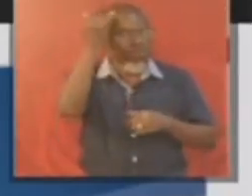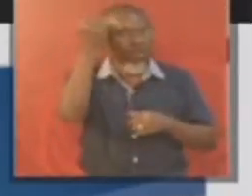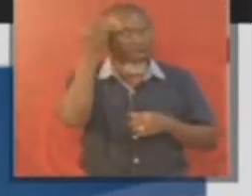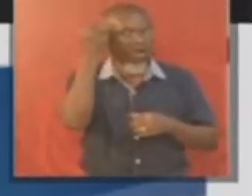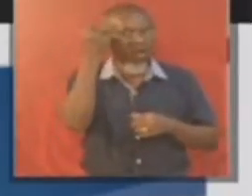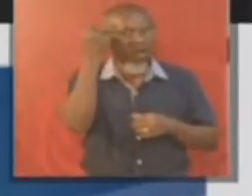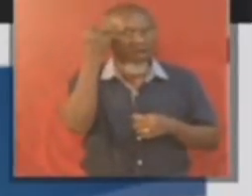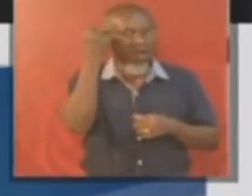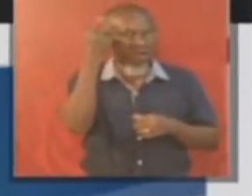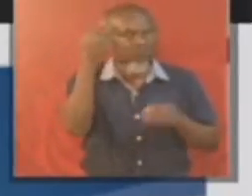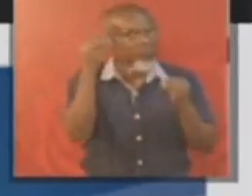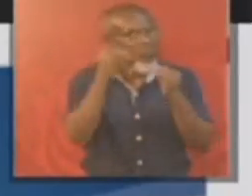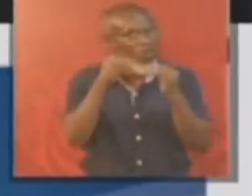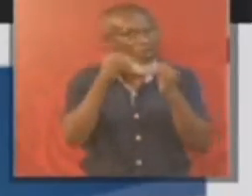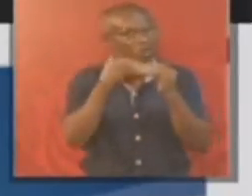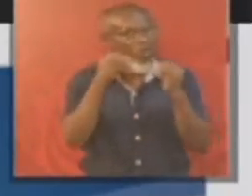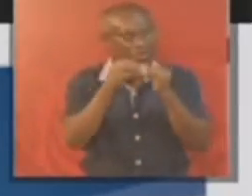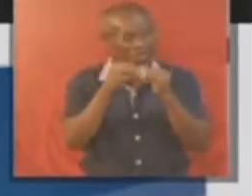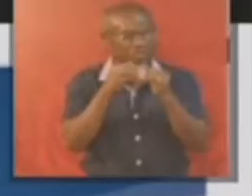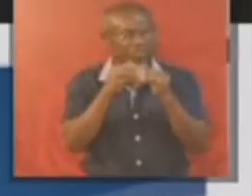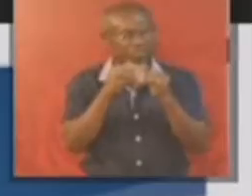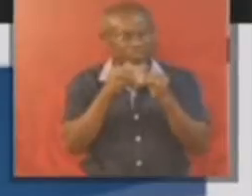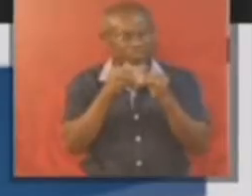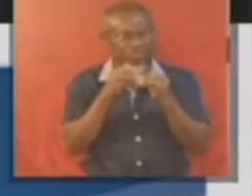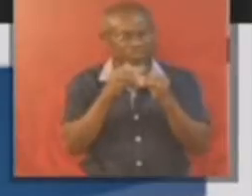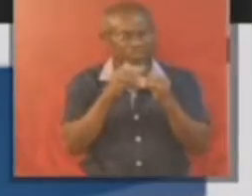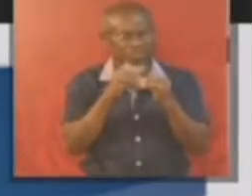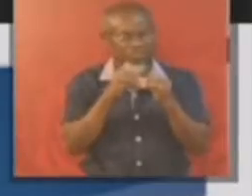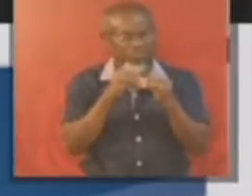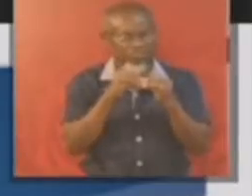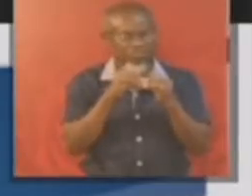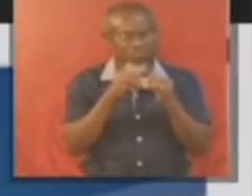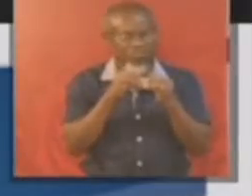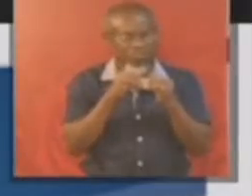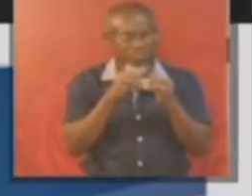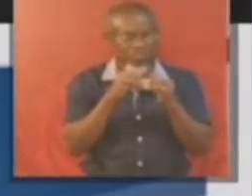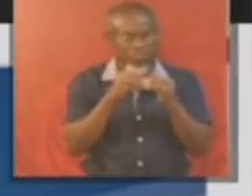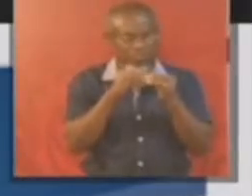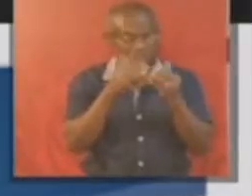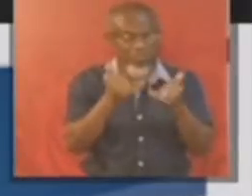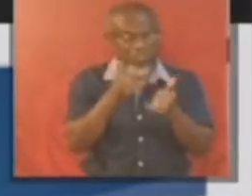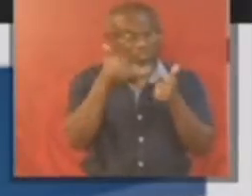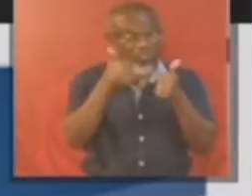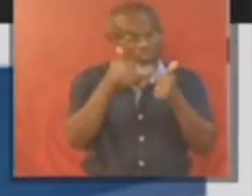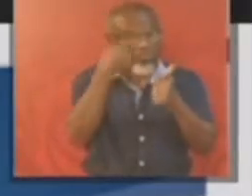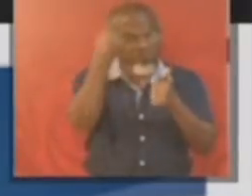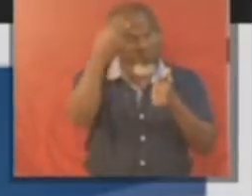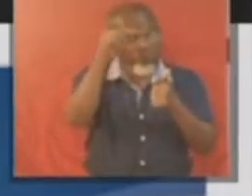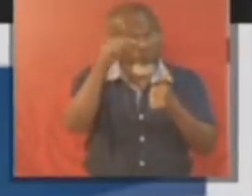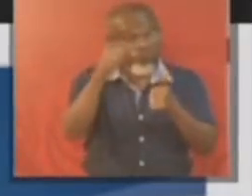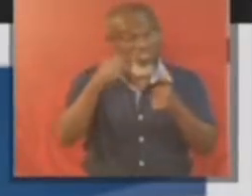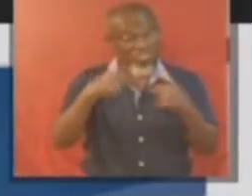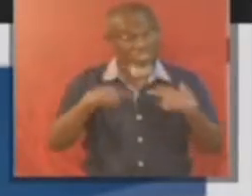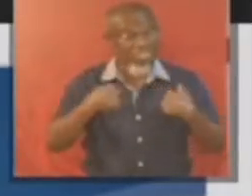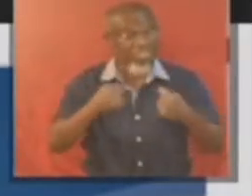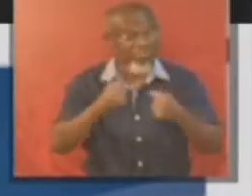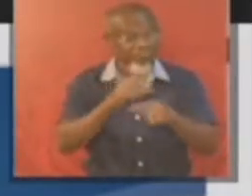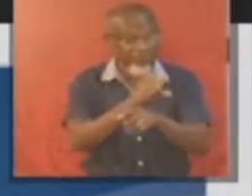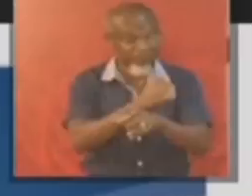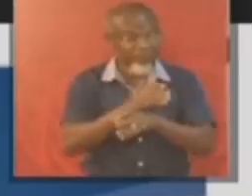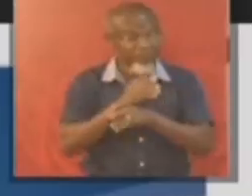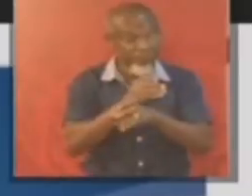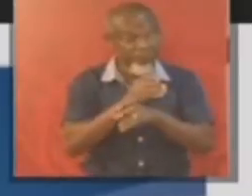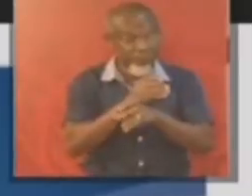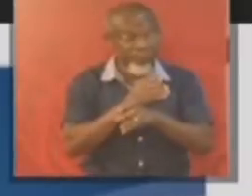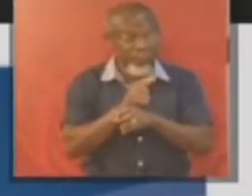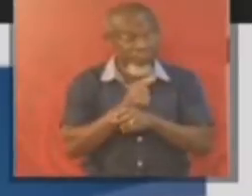Patients, and this is where it gets very, very good for the healthcare system, in that patients have publicly expressed very high appreciation